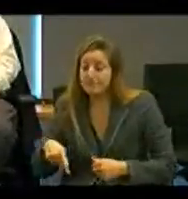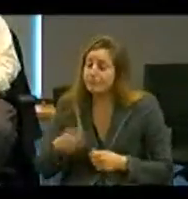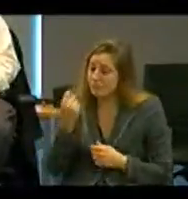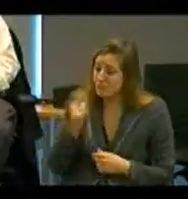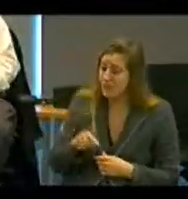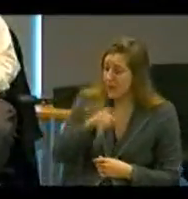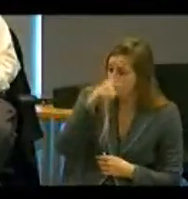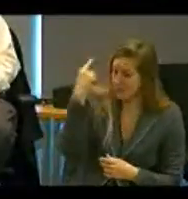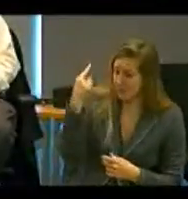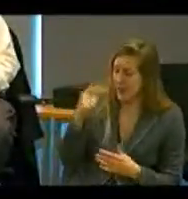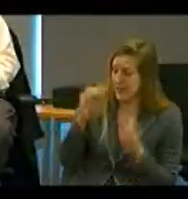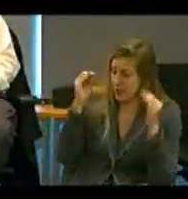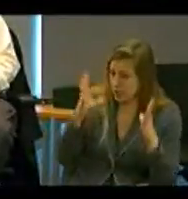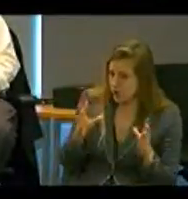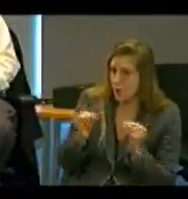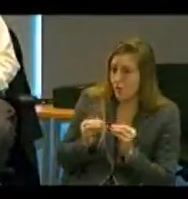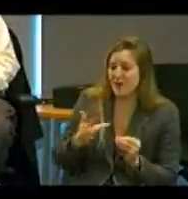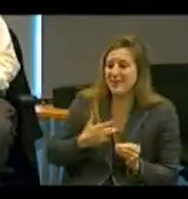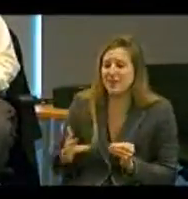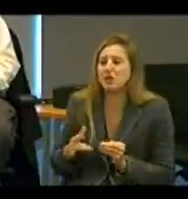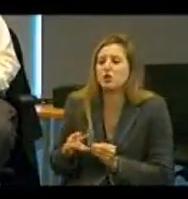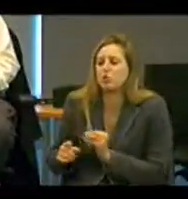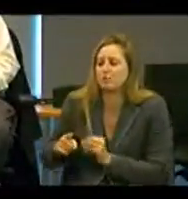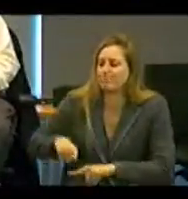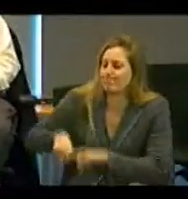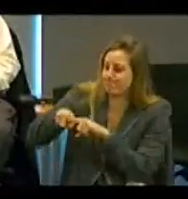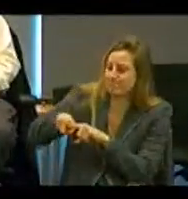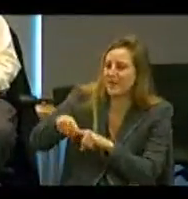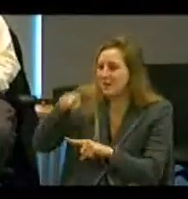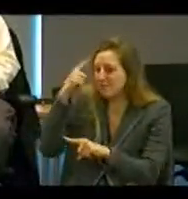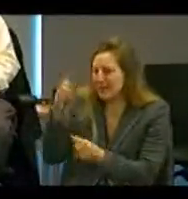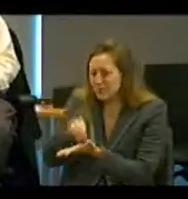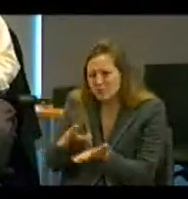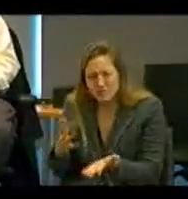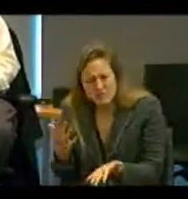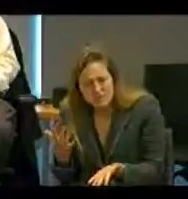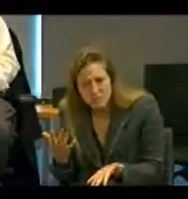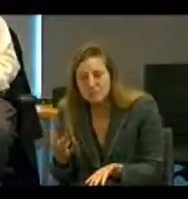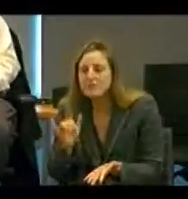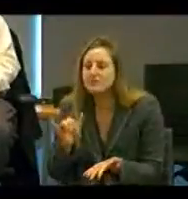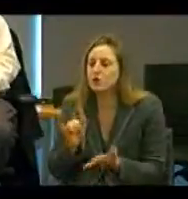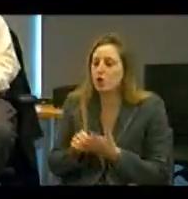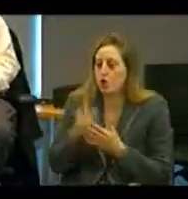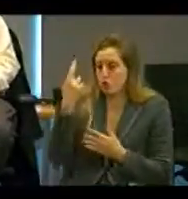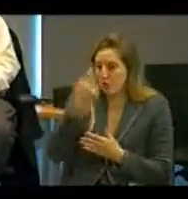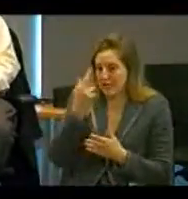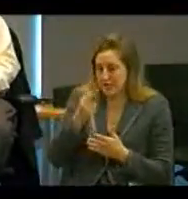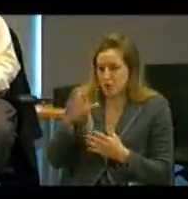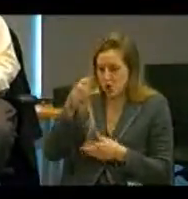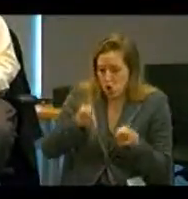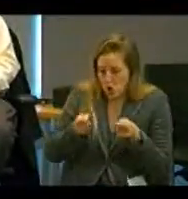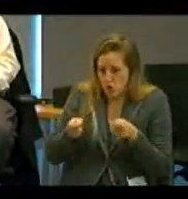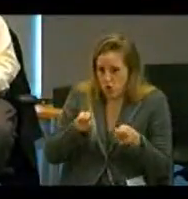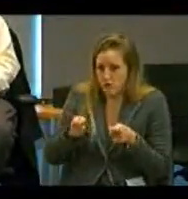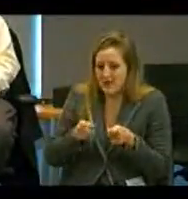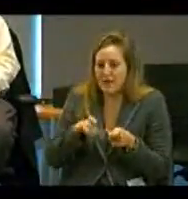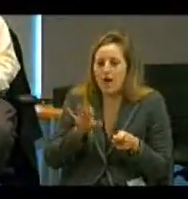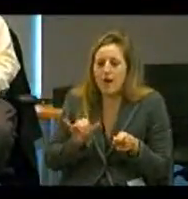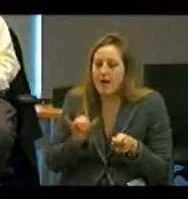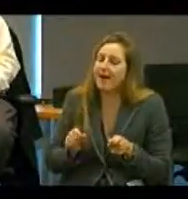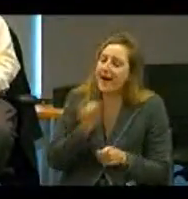black students. However, applying reasonable assumptions and controls, they then found that white teachers were slightly more likely